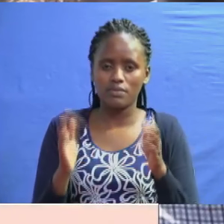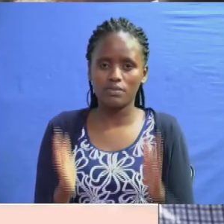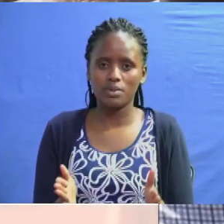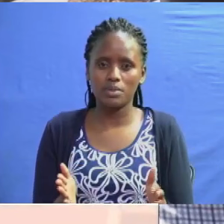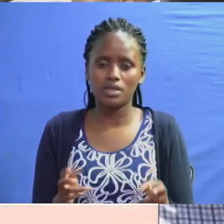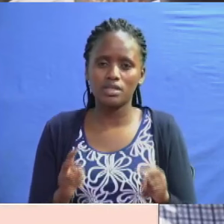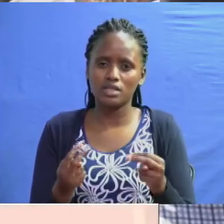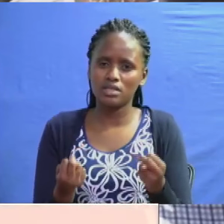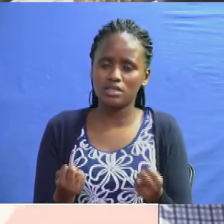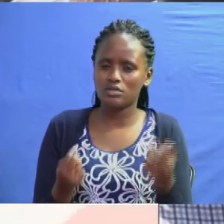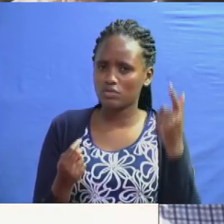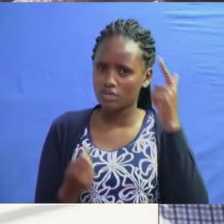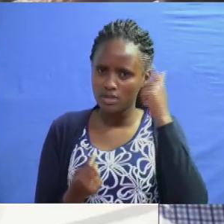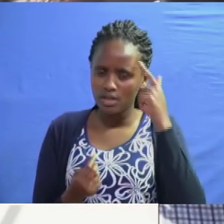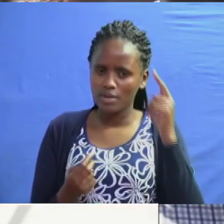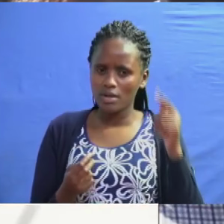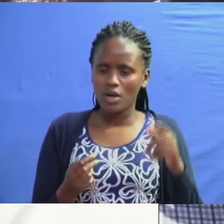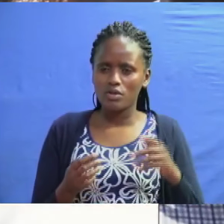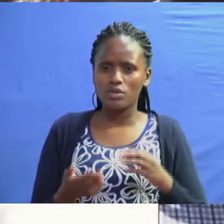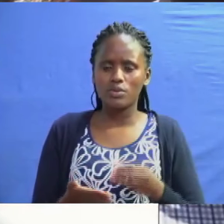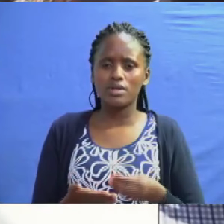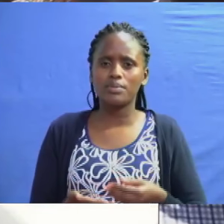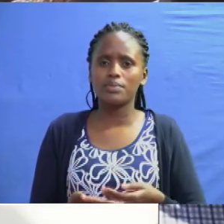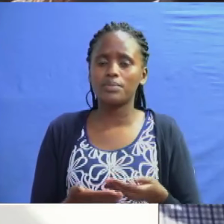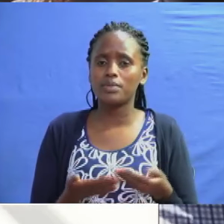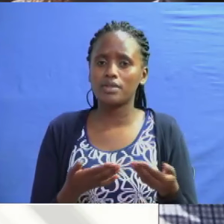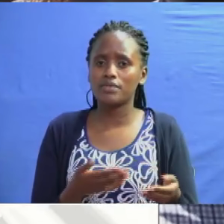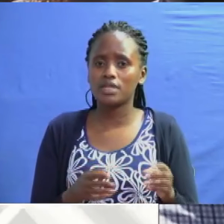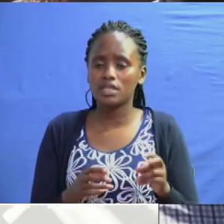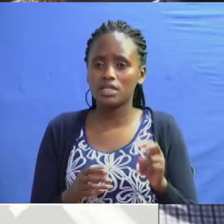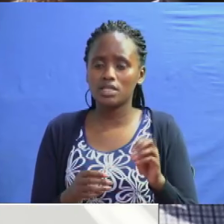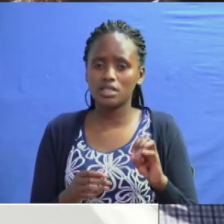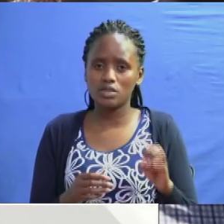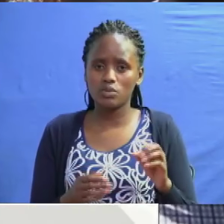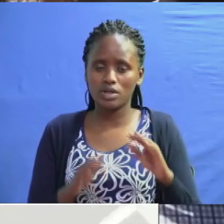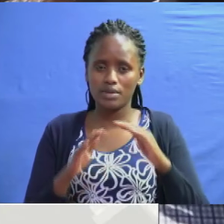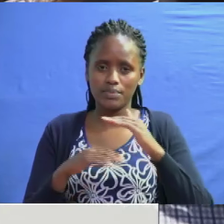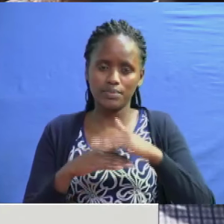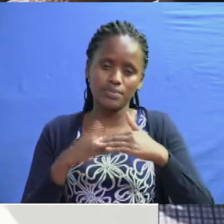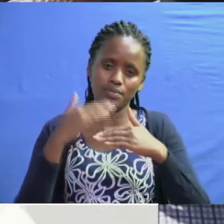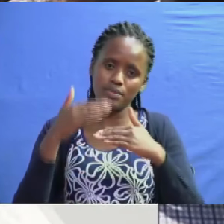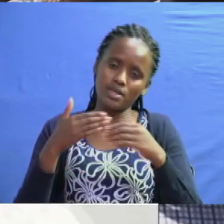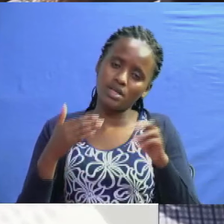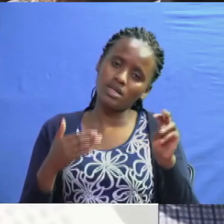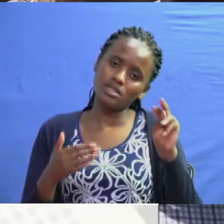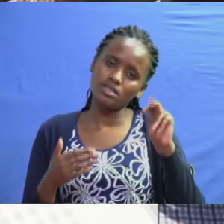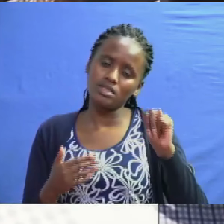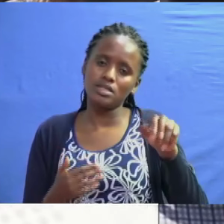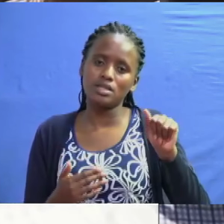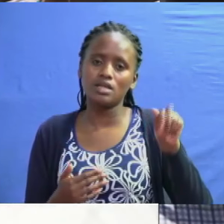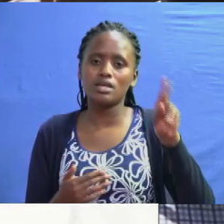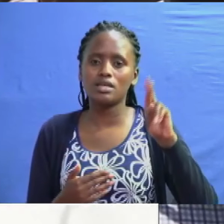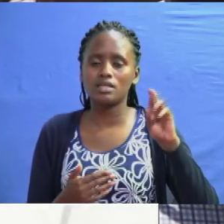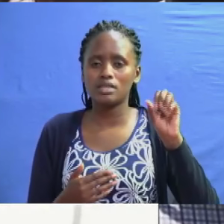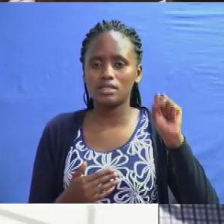need to think about how they will benefit from the industrial park that we are building at Nasewa. They need to